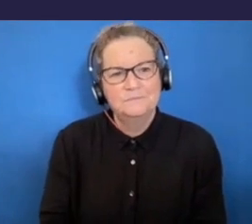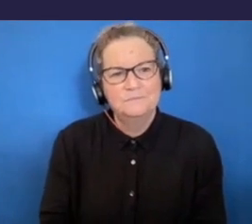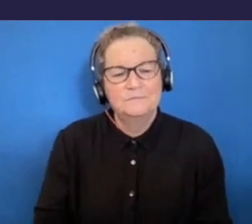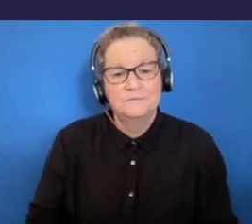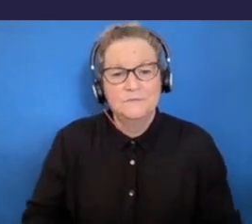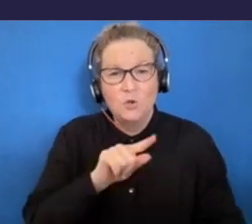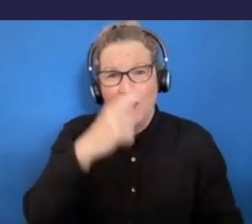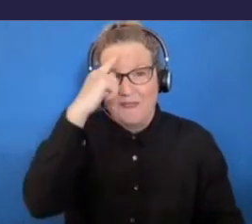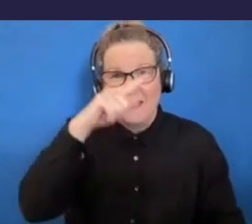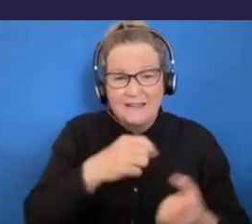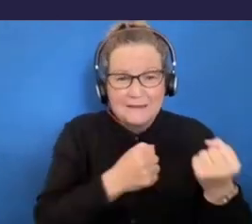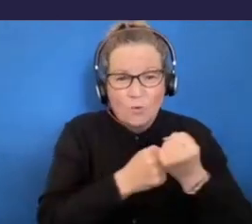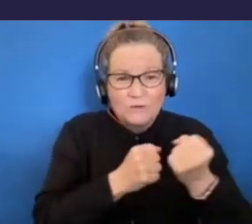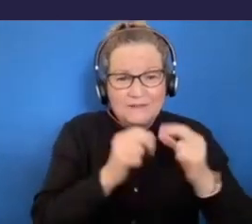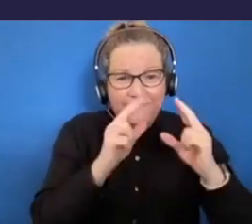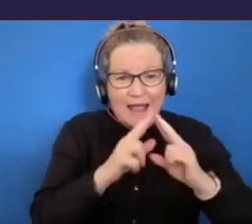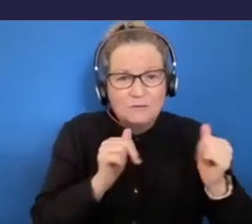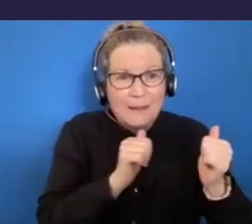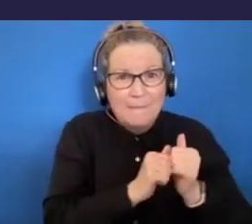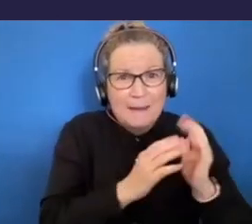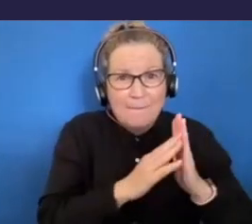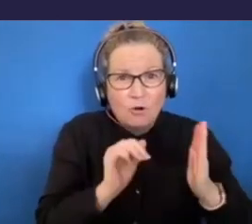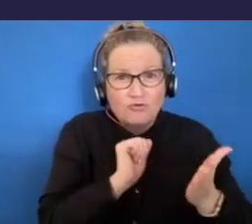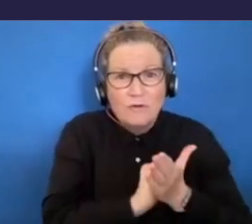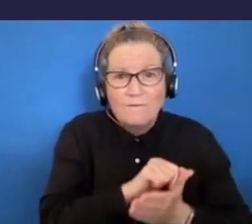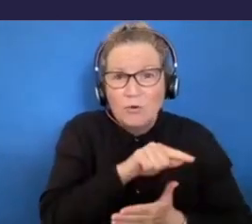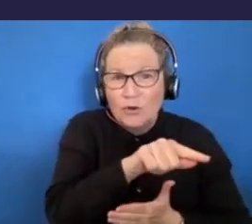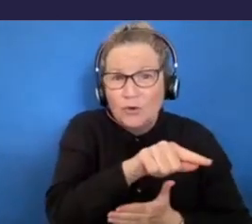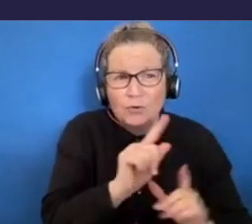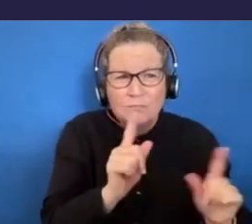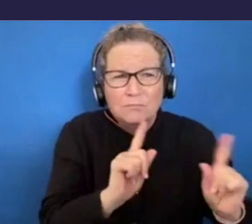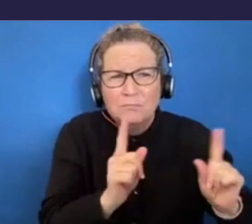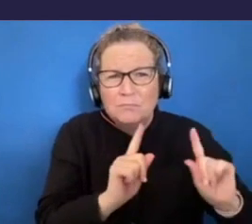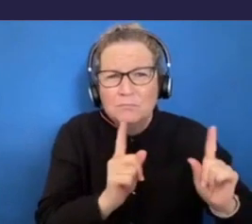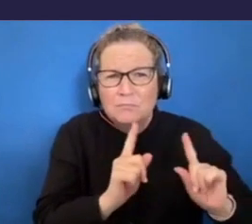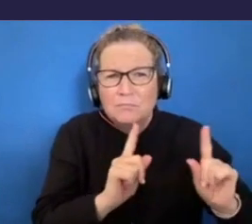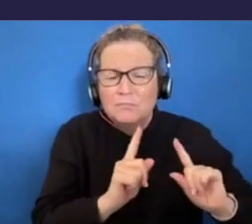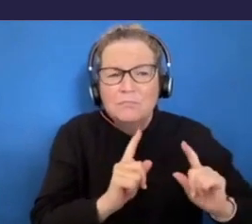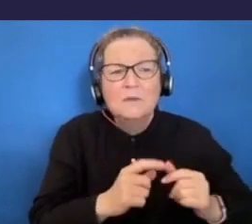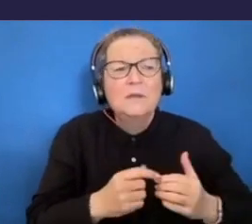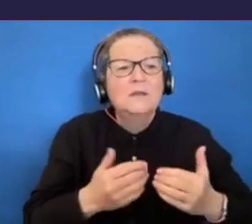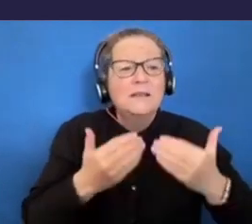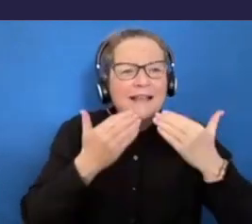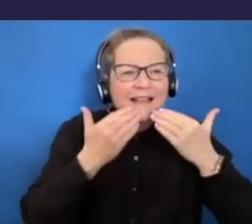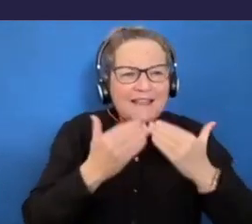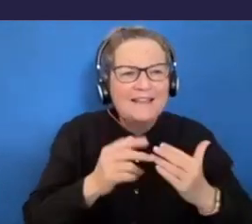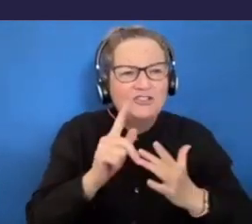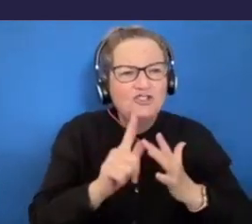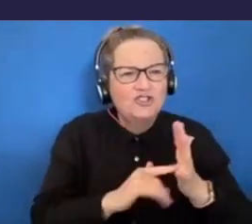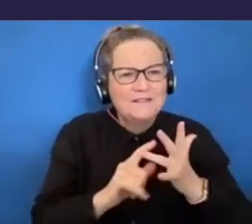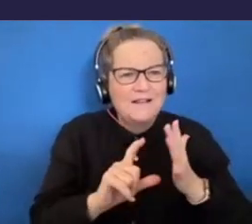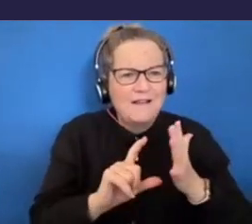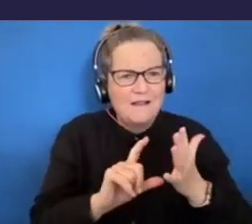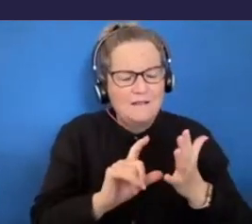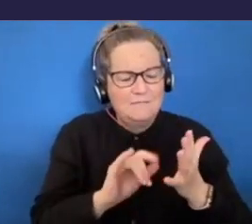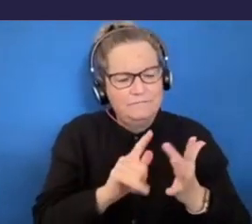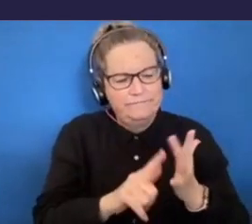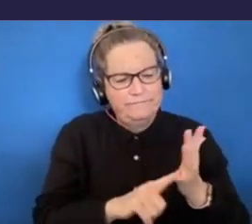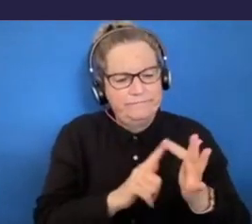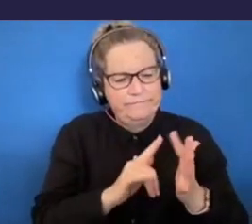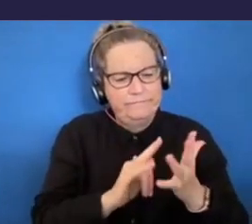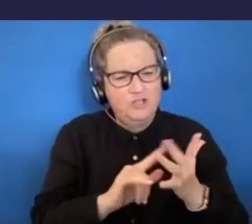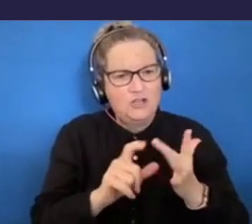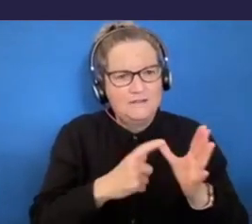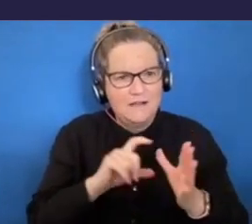you? Graphic text. With thanks to Jessica, Coralie, and Emma for sharing their home for this